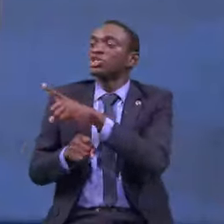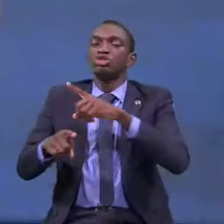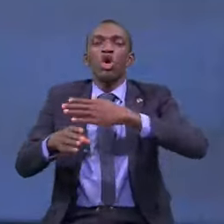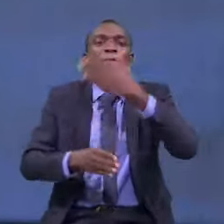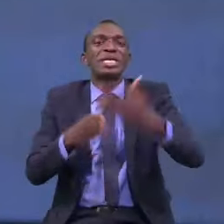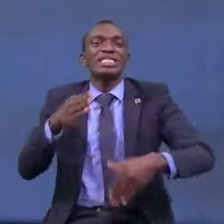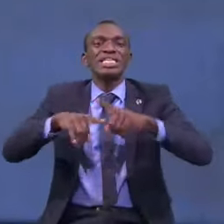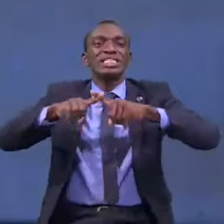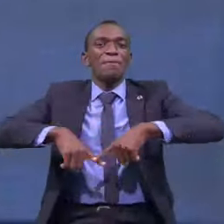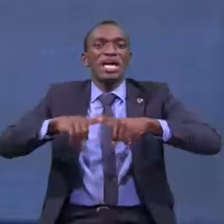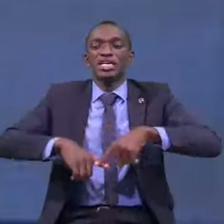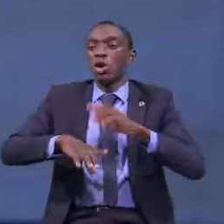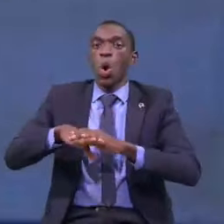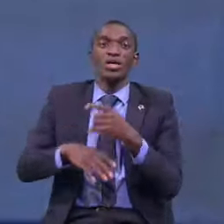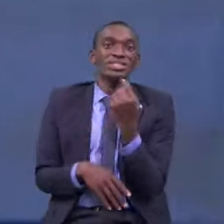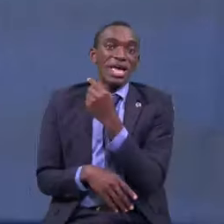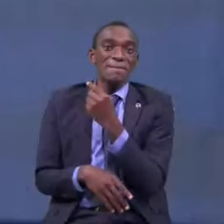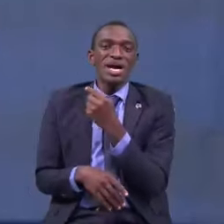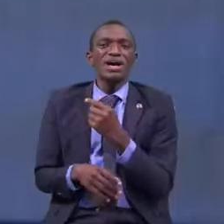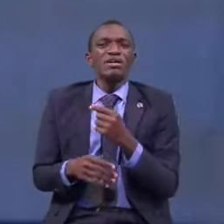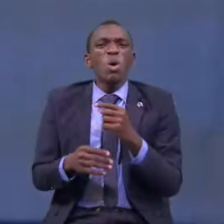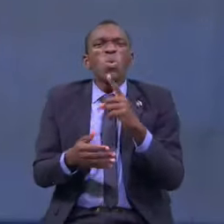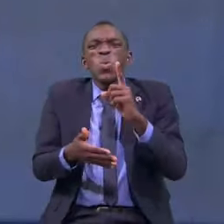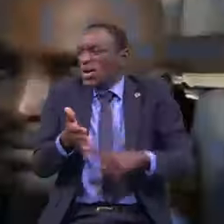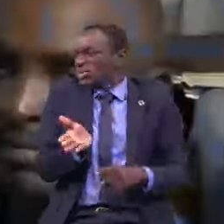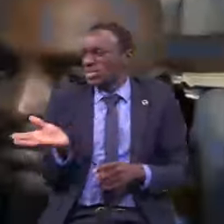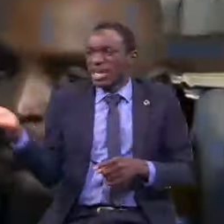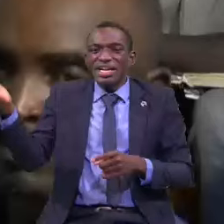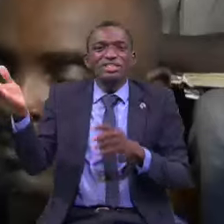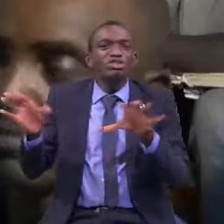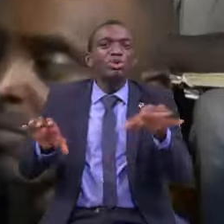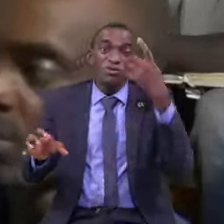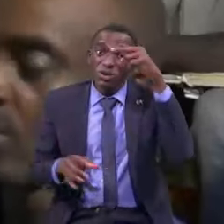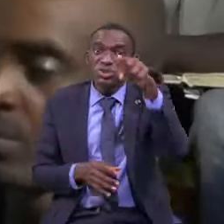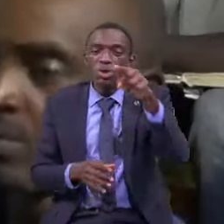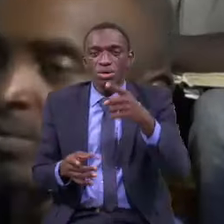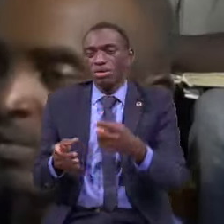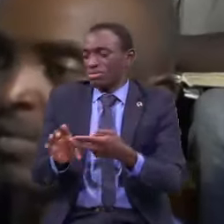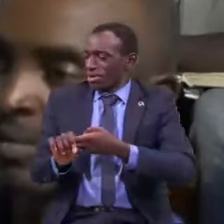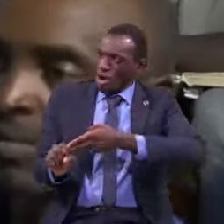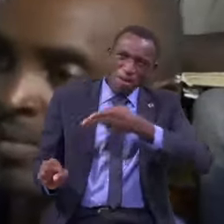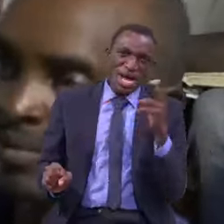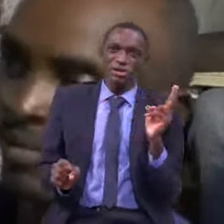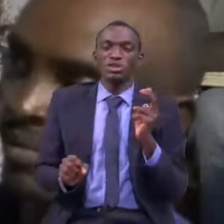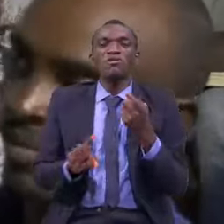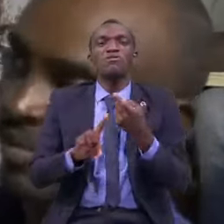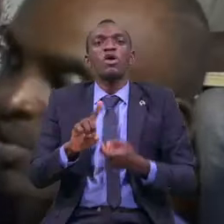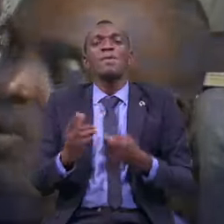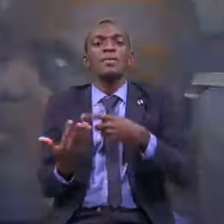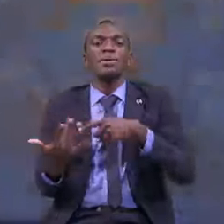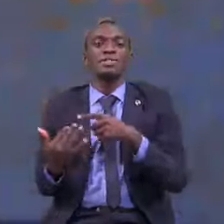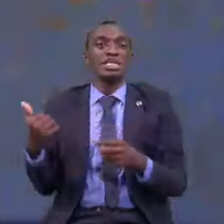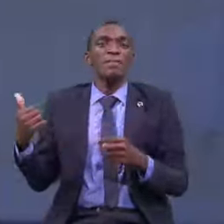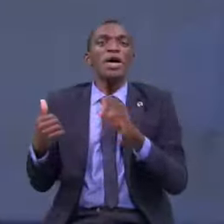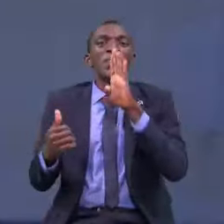you? Come out from among them and be ye separate,